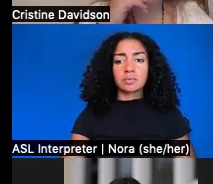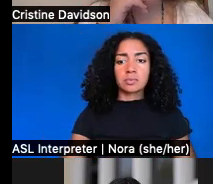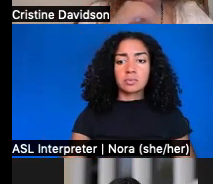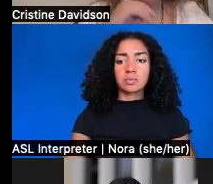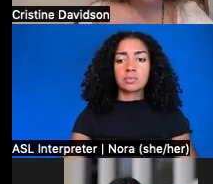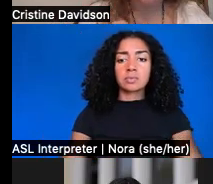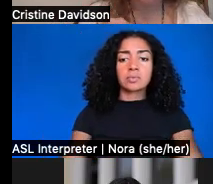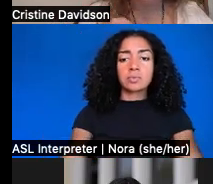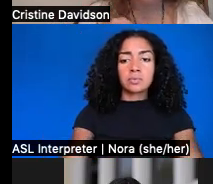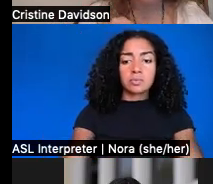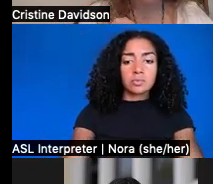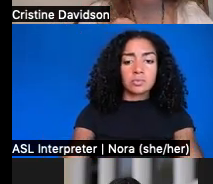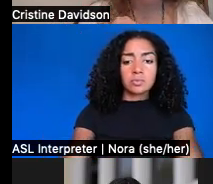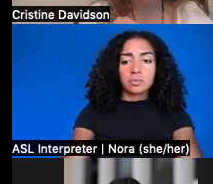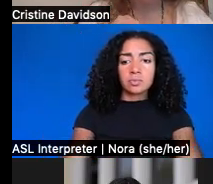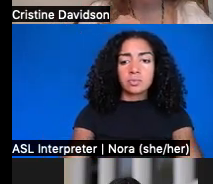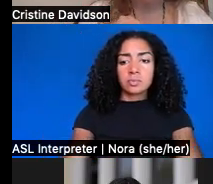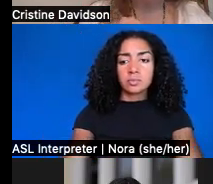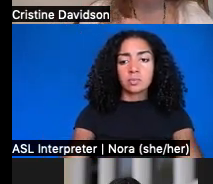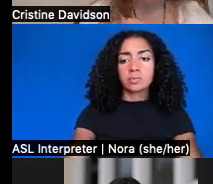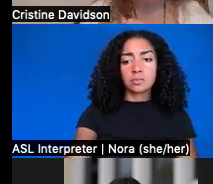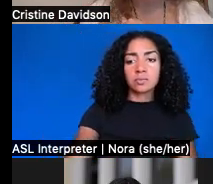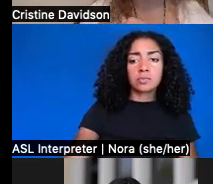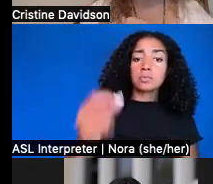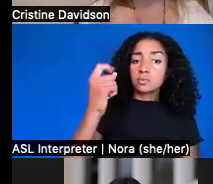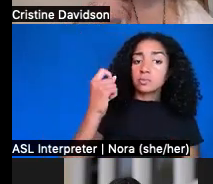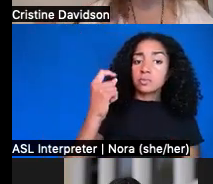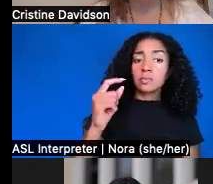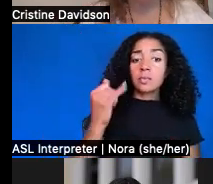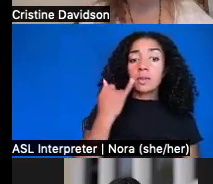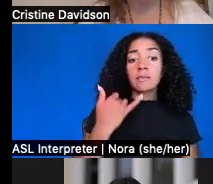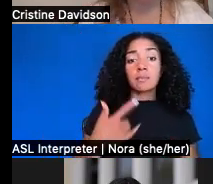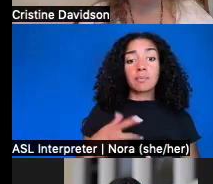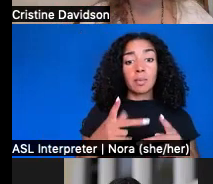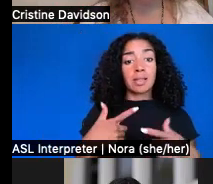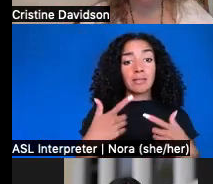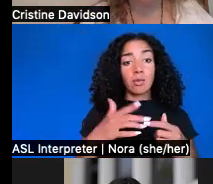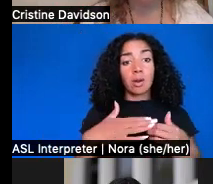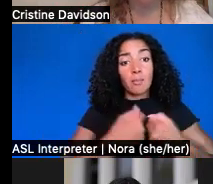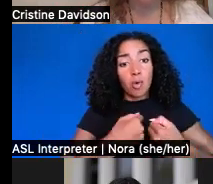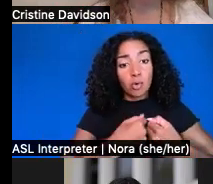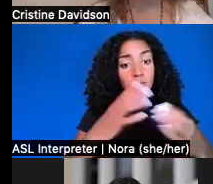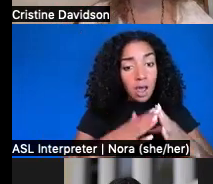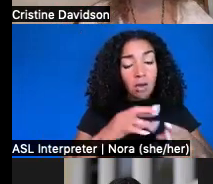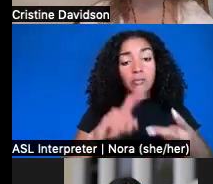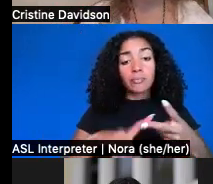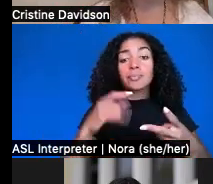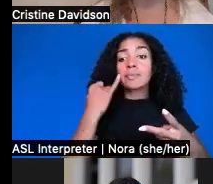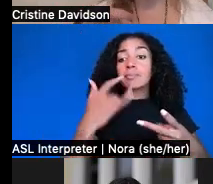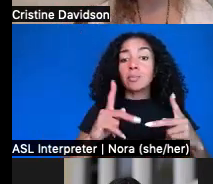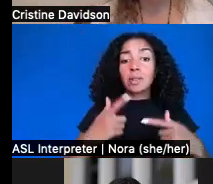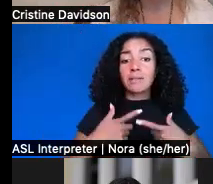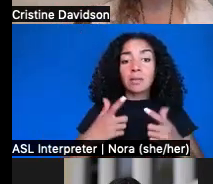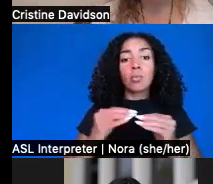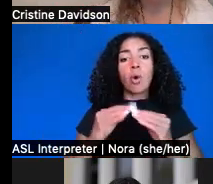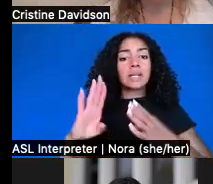The people who live in urban populations, right? And we'll be talking more about this throughout the month, but we have no jurisdiction